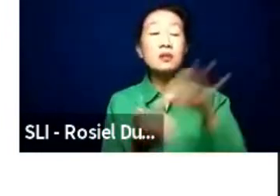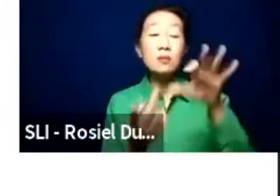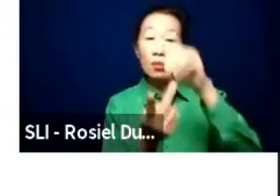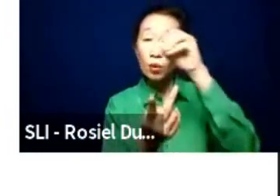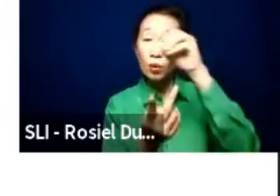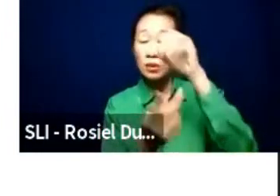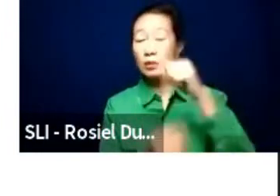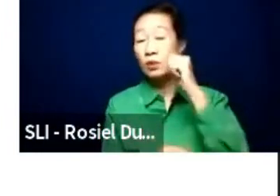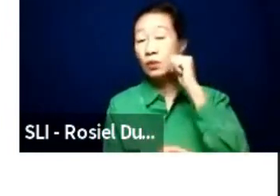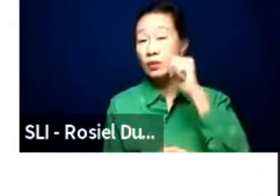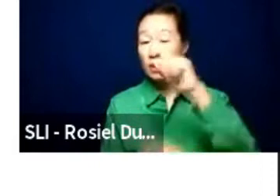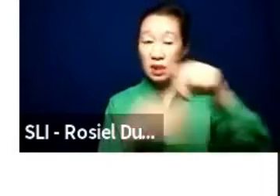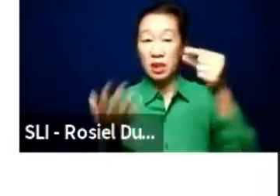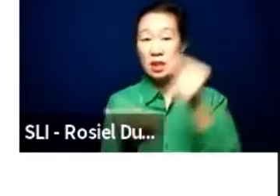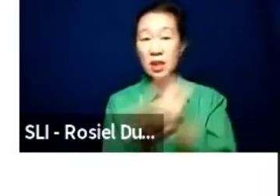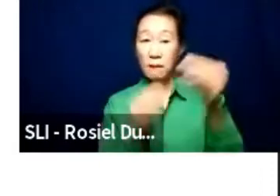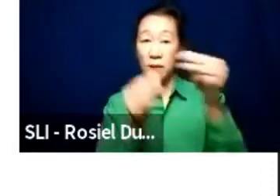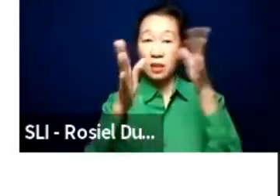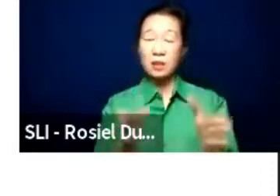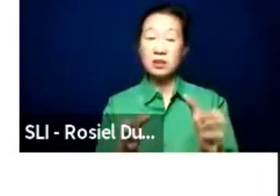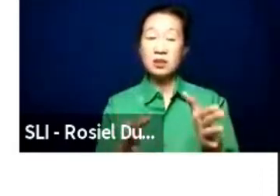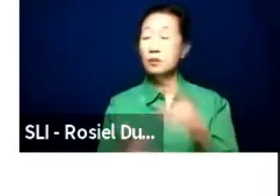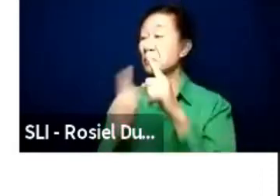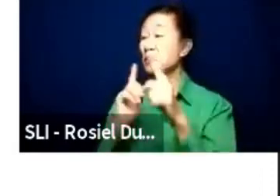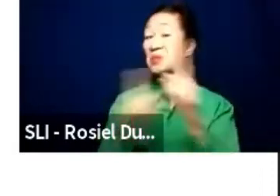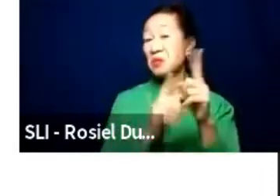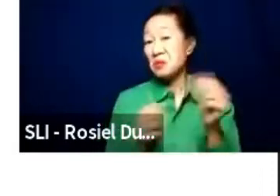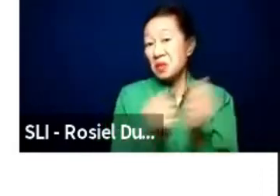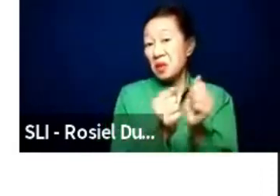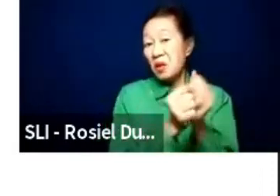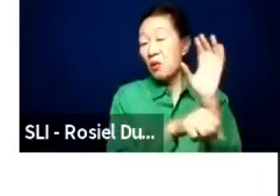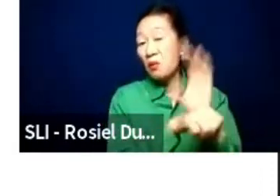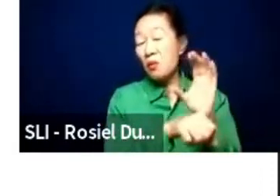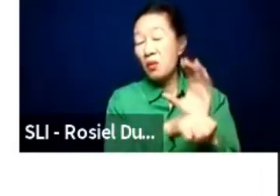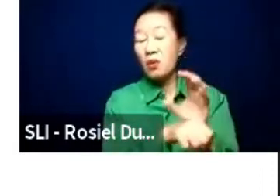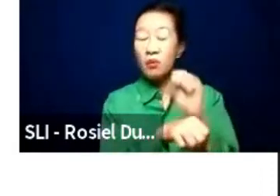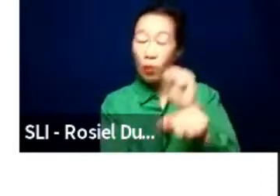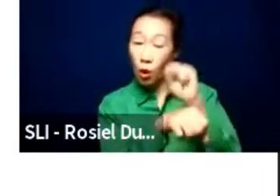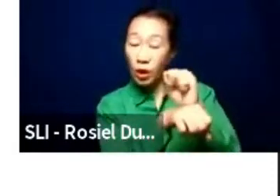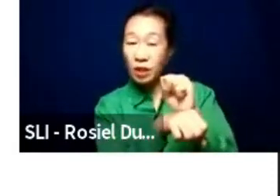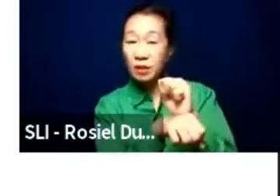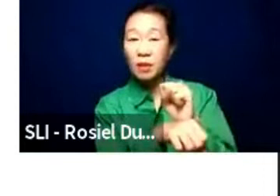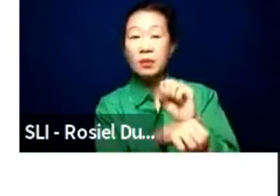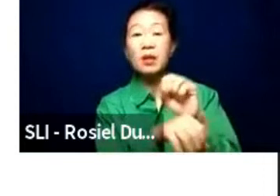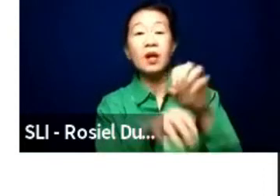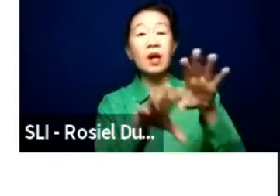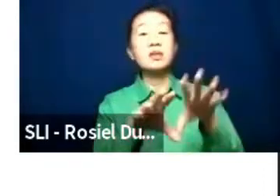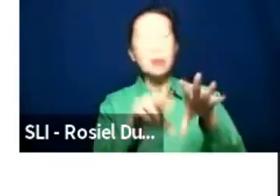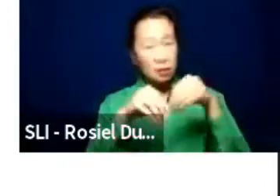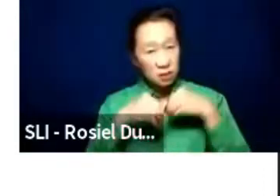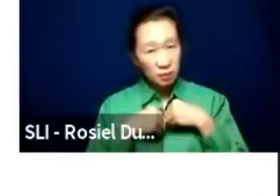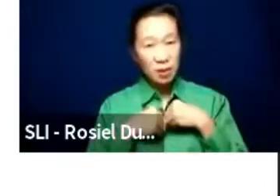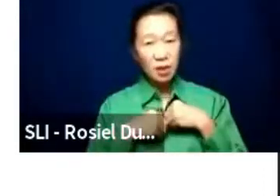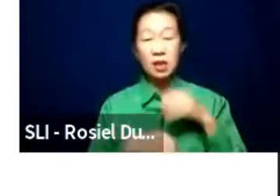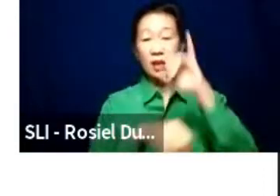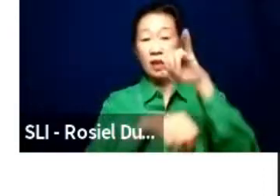There's usually a general manager who coordinates the work. Merong tatanggap ng job orders, no? And then usually it's a